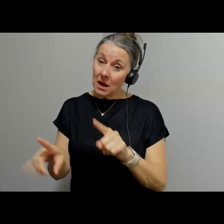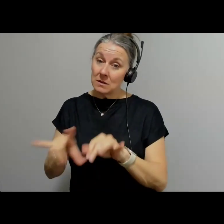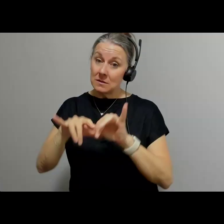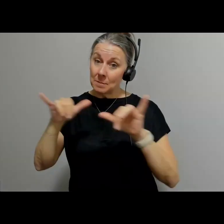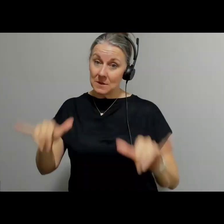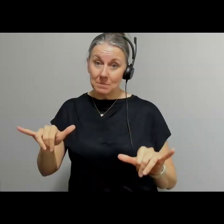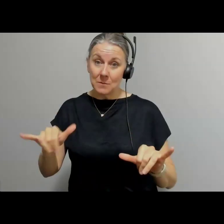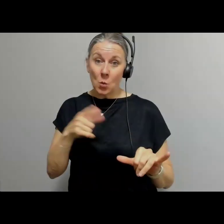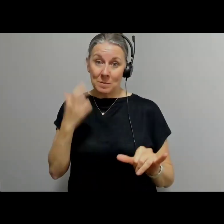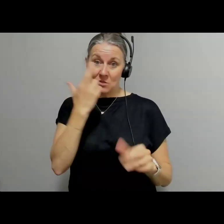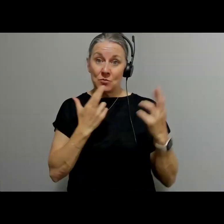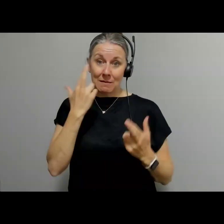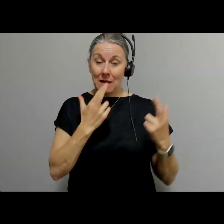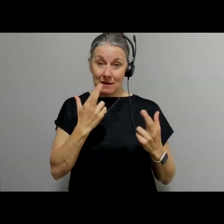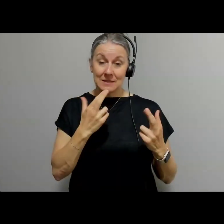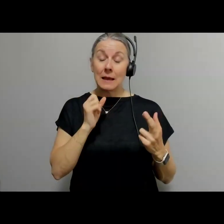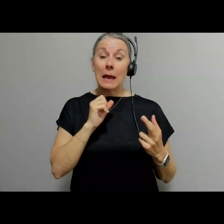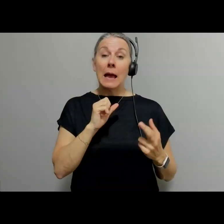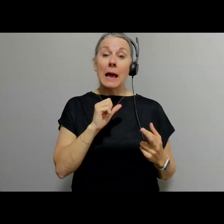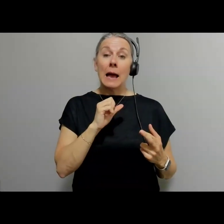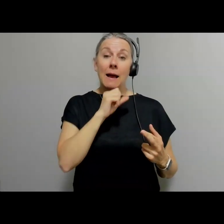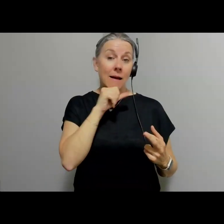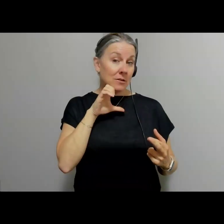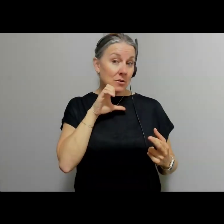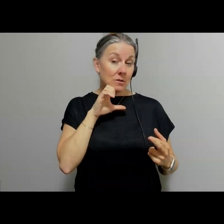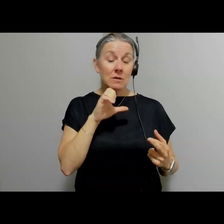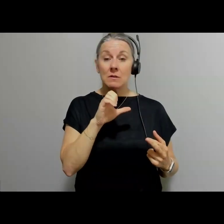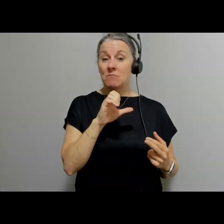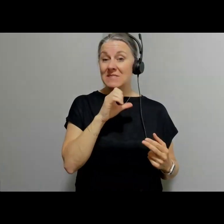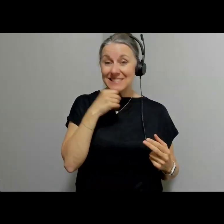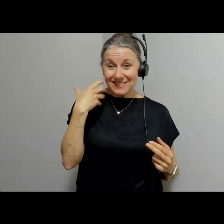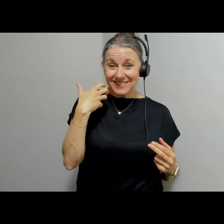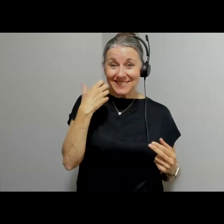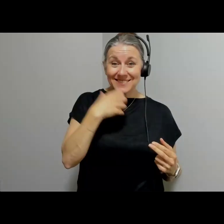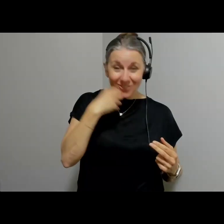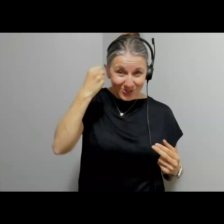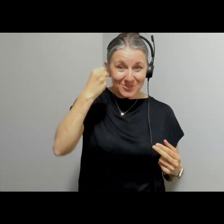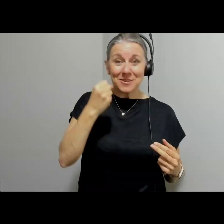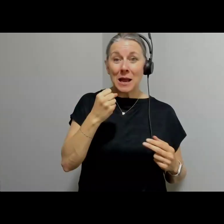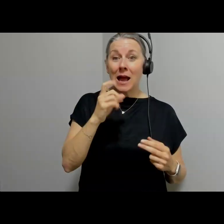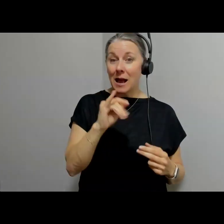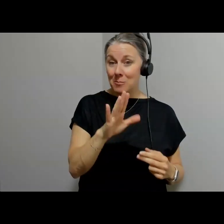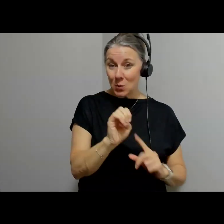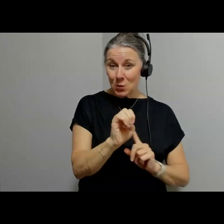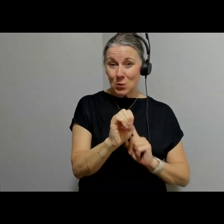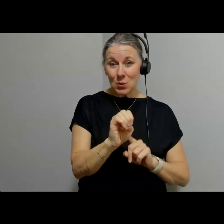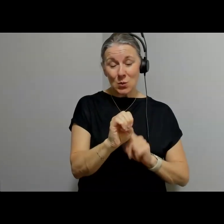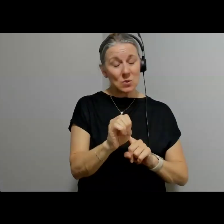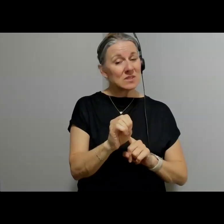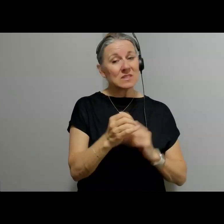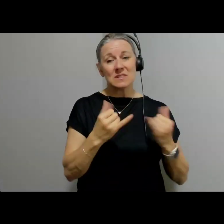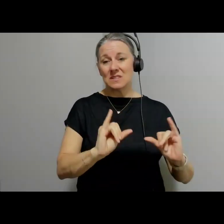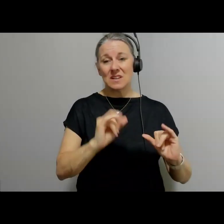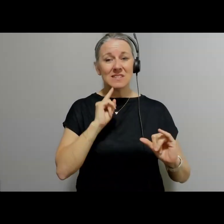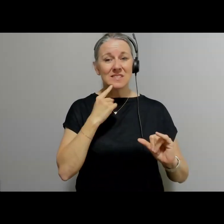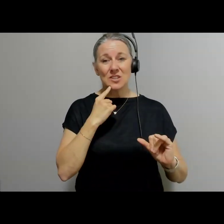that elder abuse remains a serious and ongoing issue that deserves more awareness. And